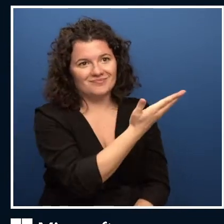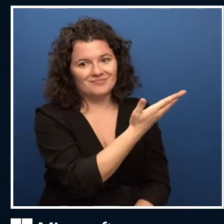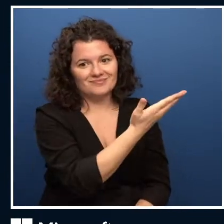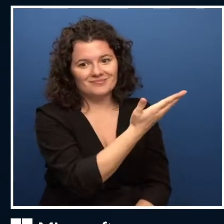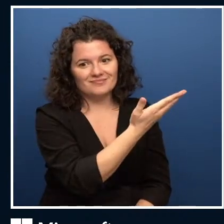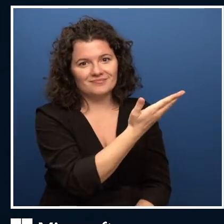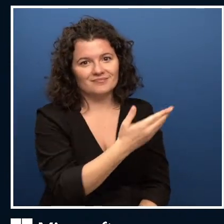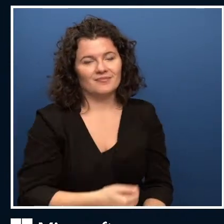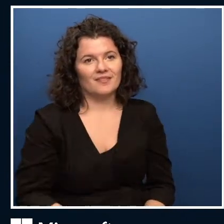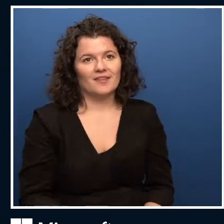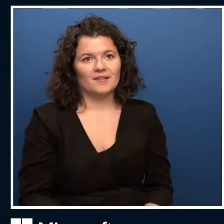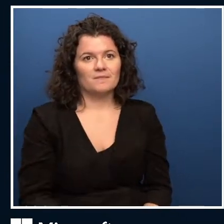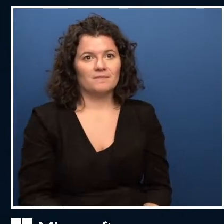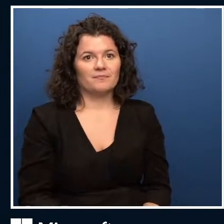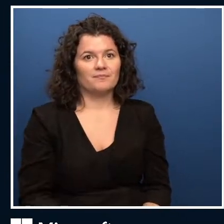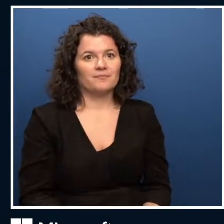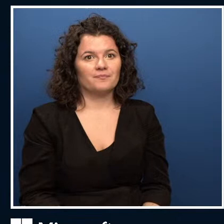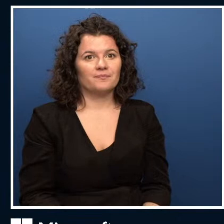into